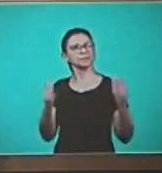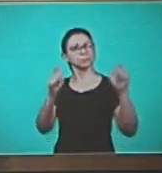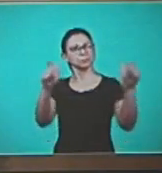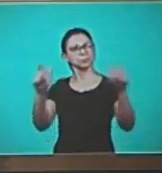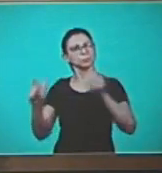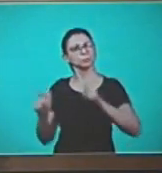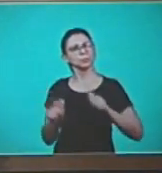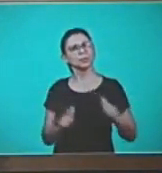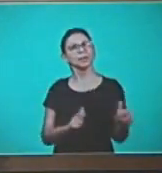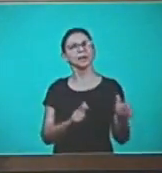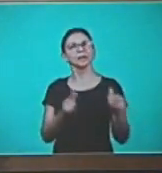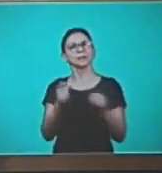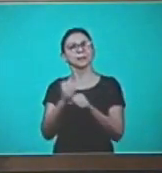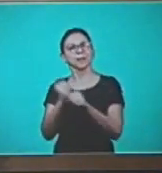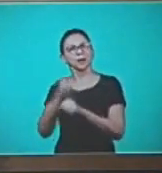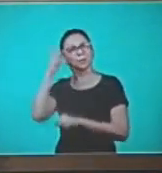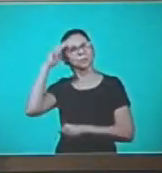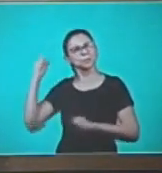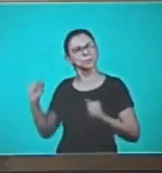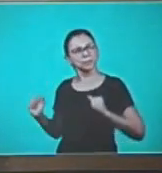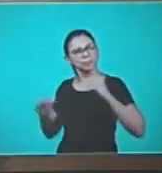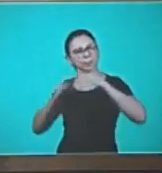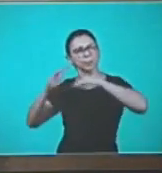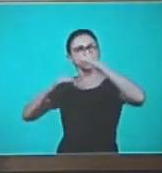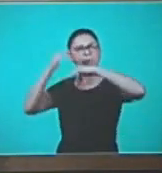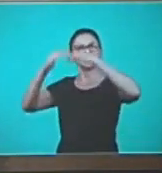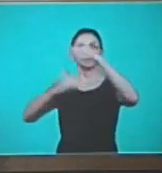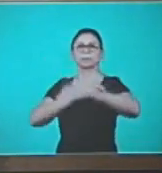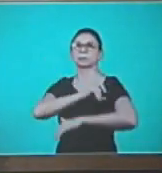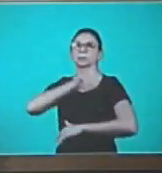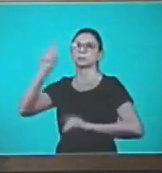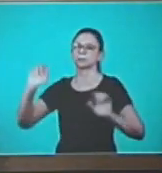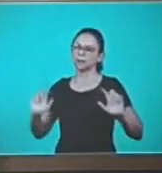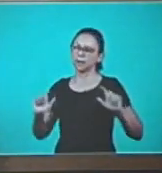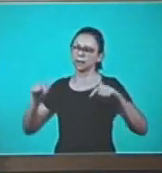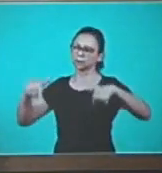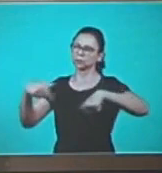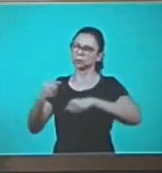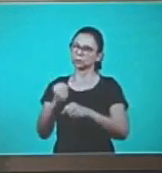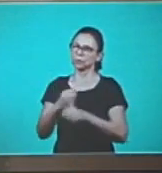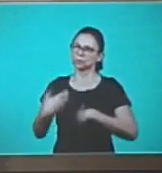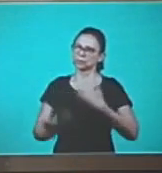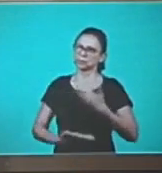So those were the highlight of the work that have been done this week. The work of